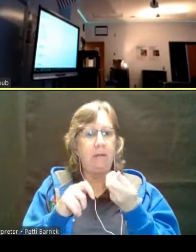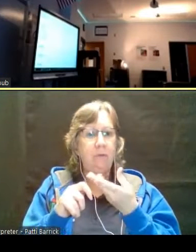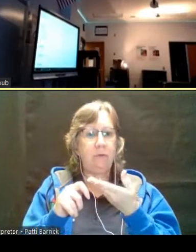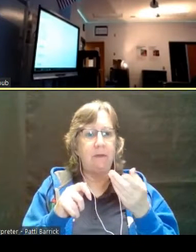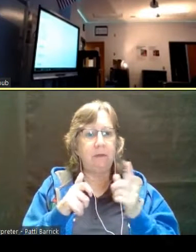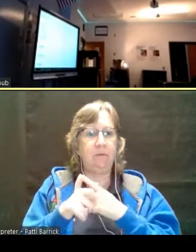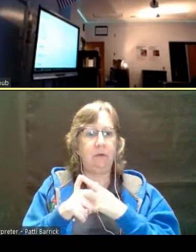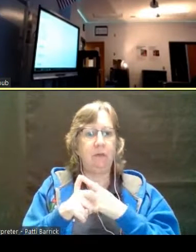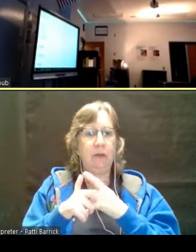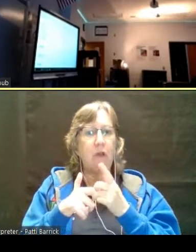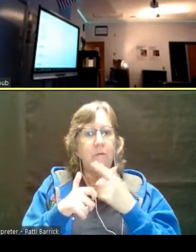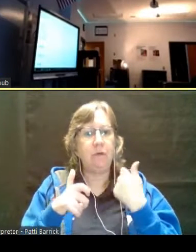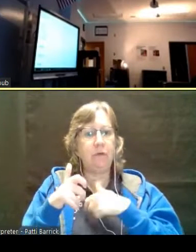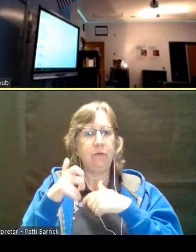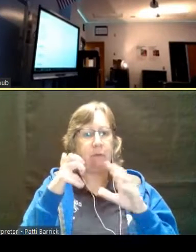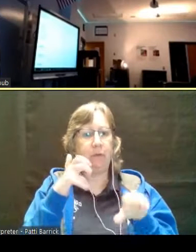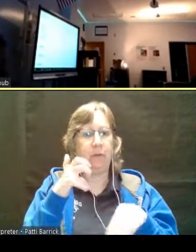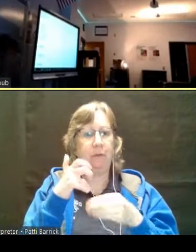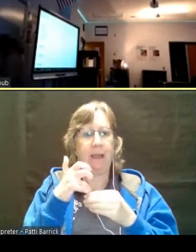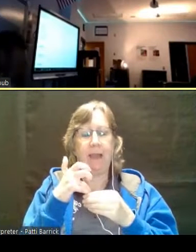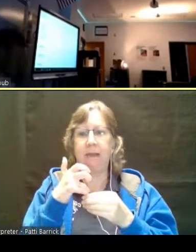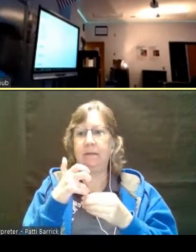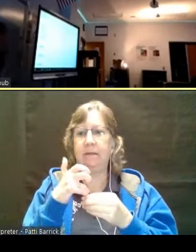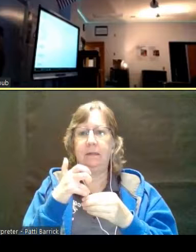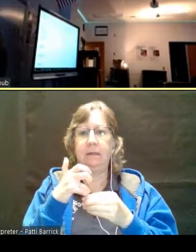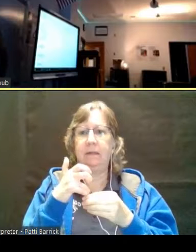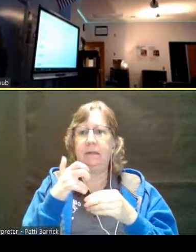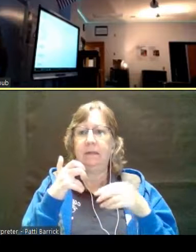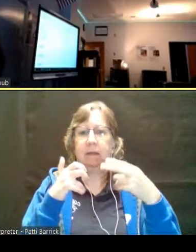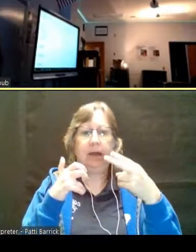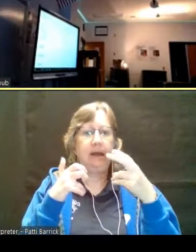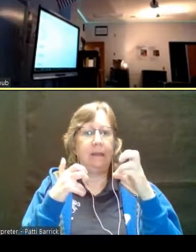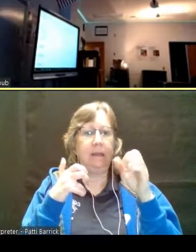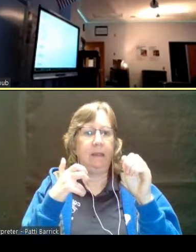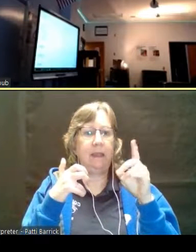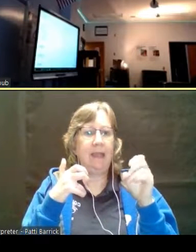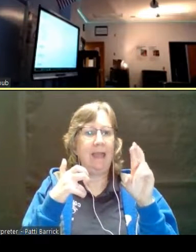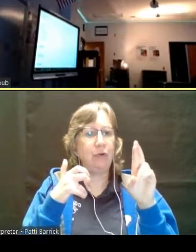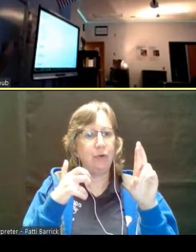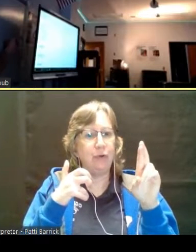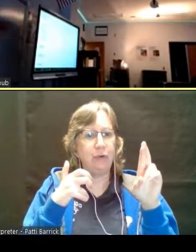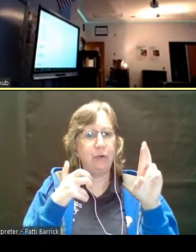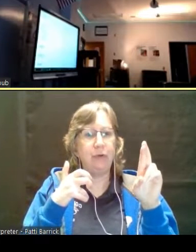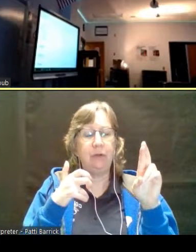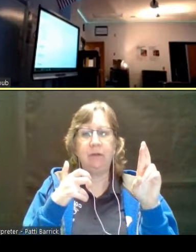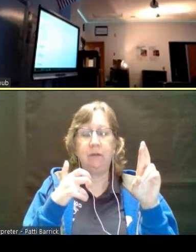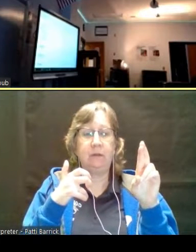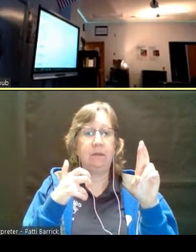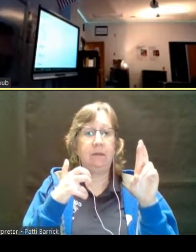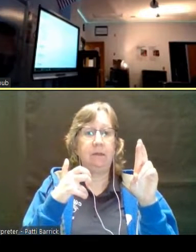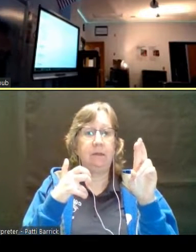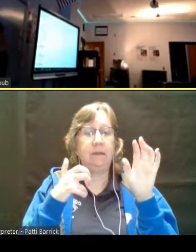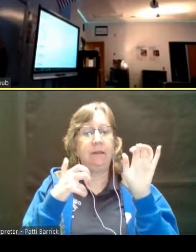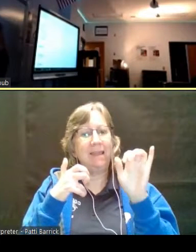So the first one we're gonna put in here is a header. So a header is kind of like what you start off